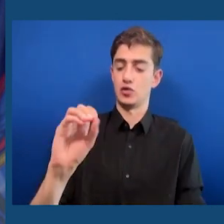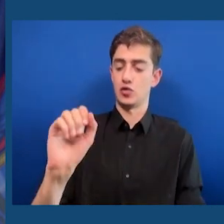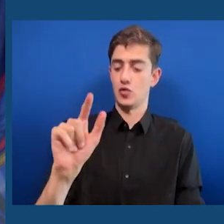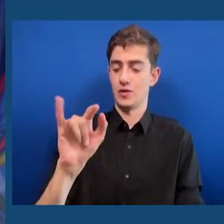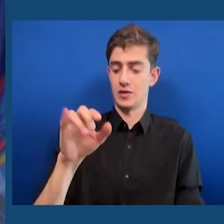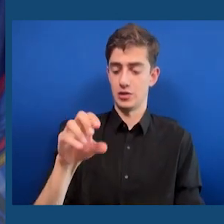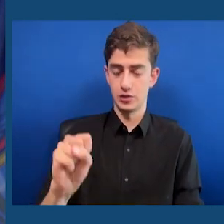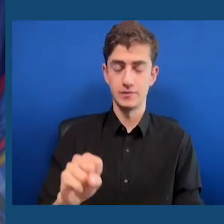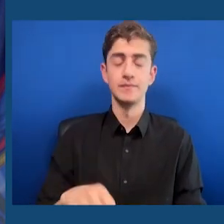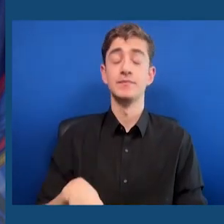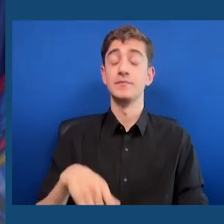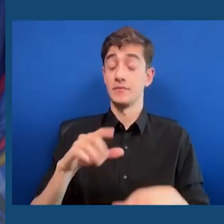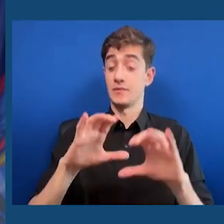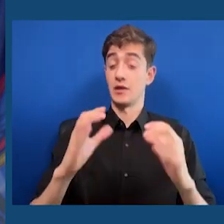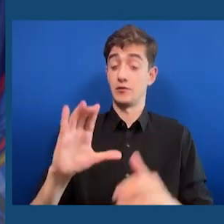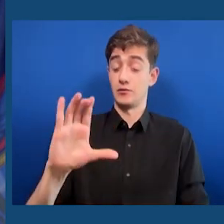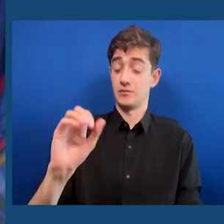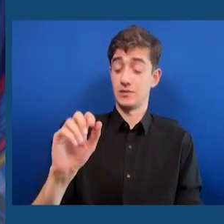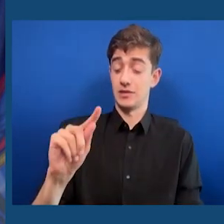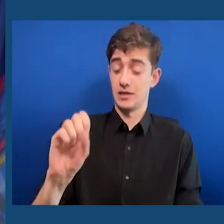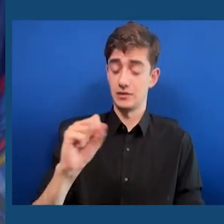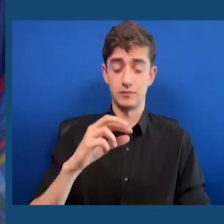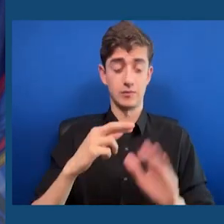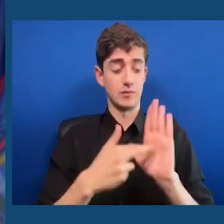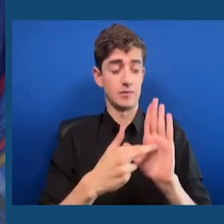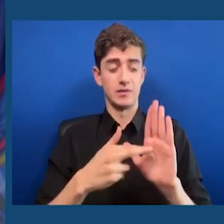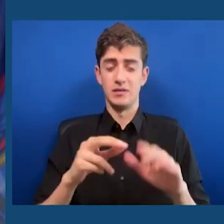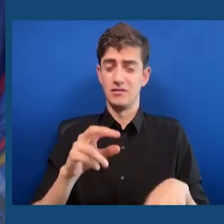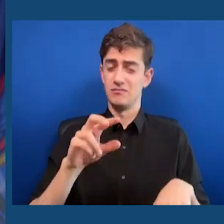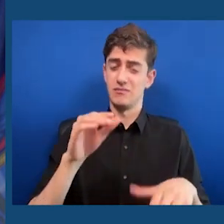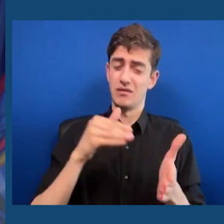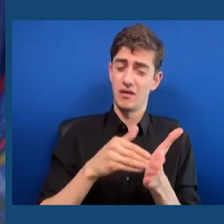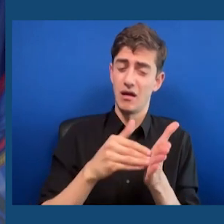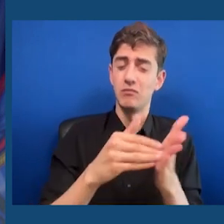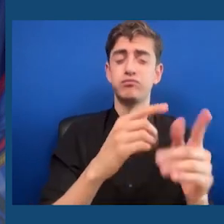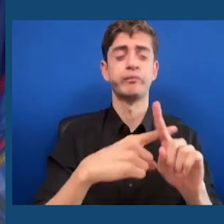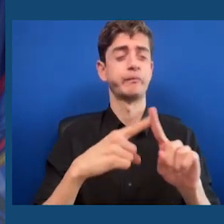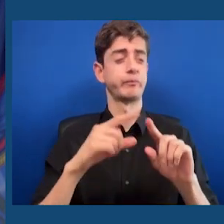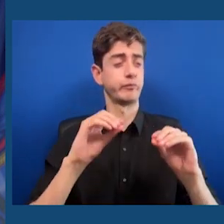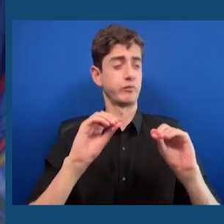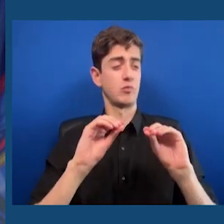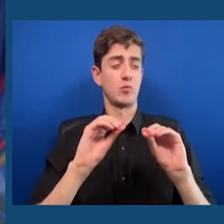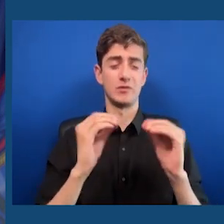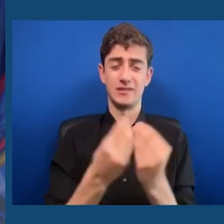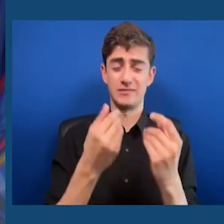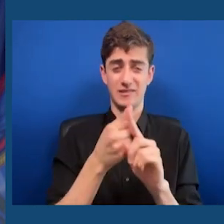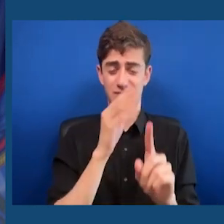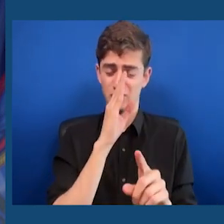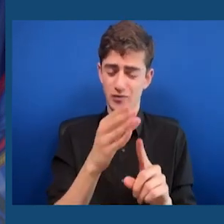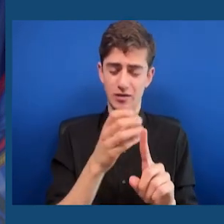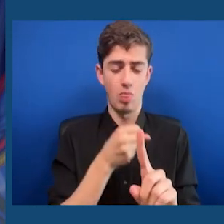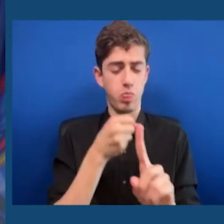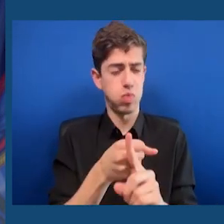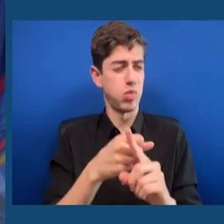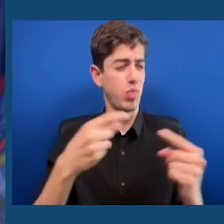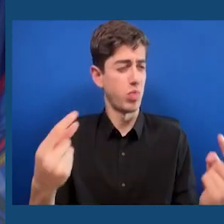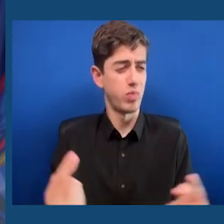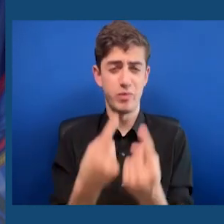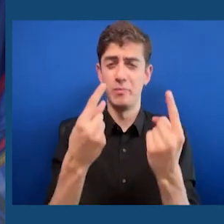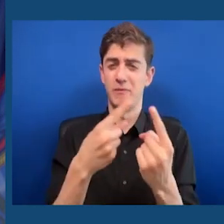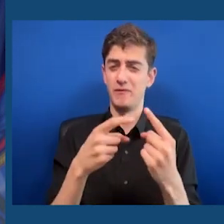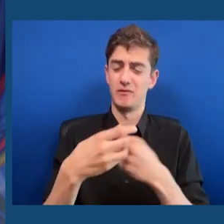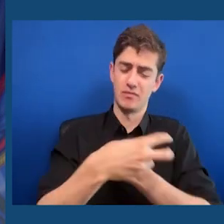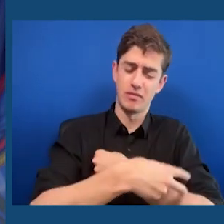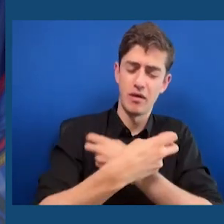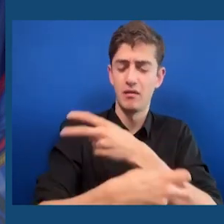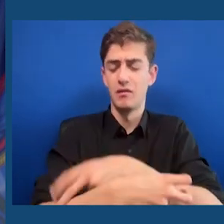locally owned businesses that have been deeply impacted by organized retail theft. I commend these small businesses for coming together with a